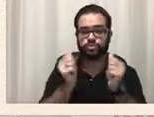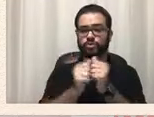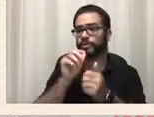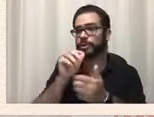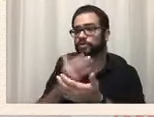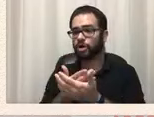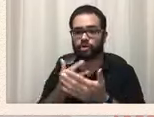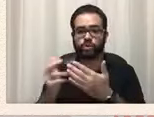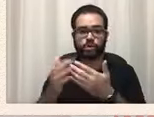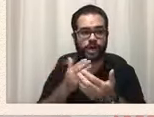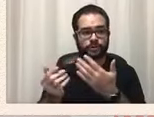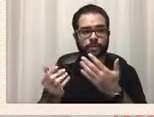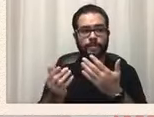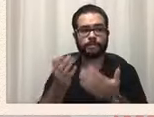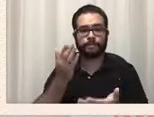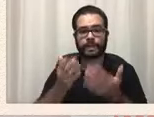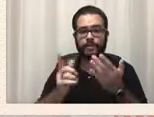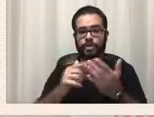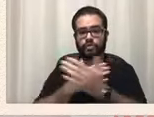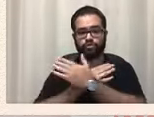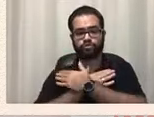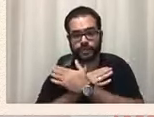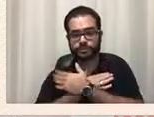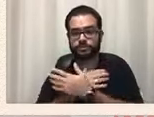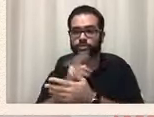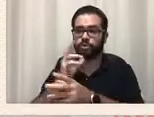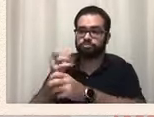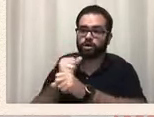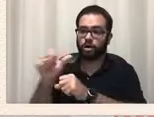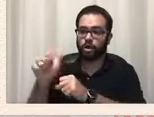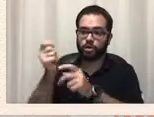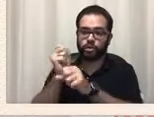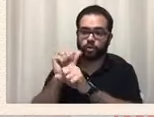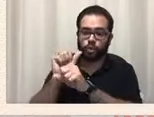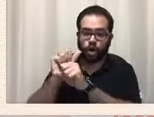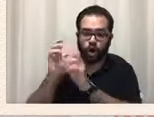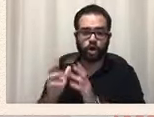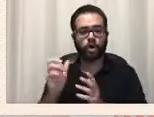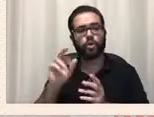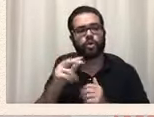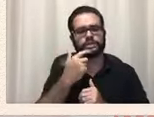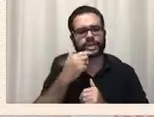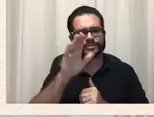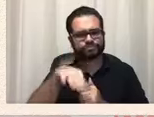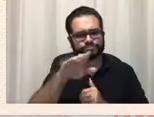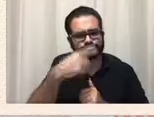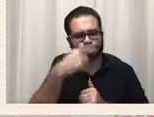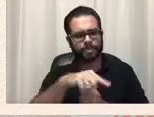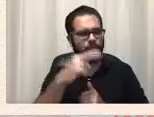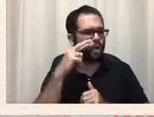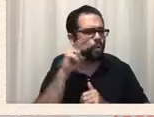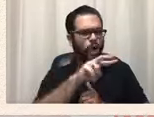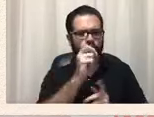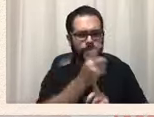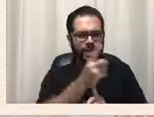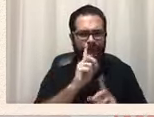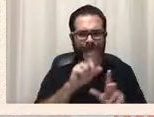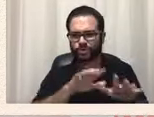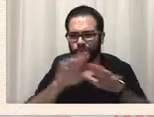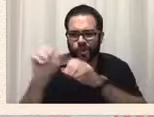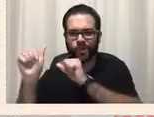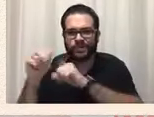a respite care worker. It may be help. Hey, I need you to watch her. I need to run out and sit by myself and get some